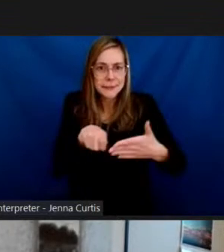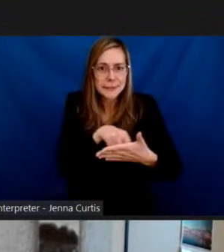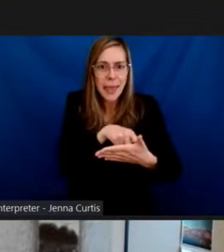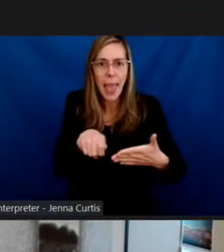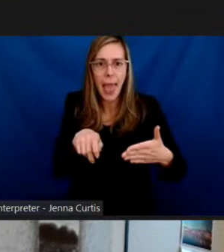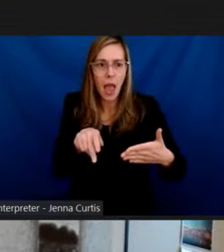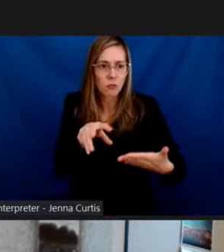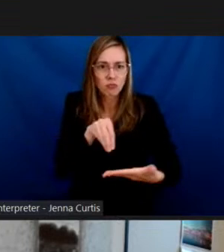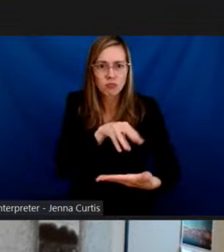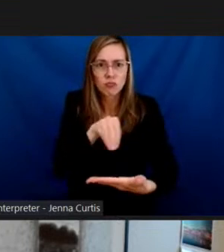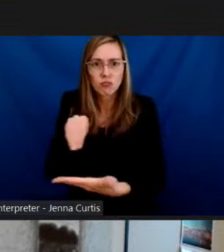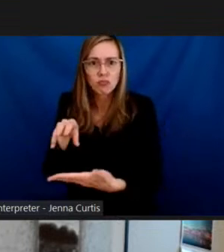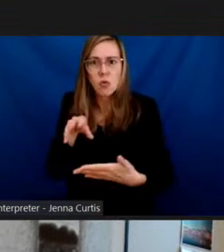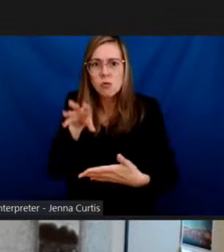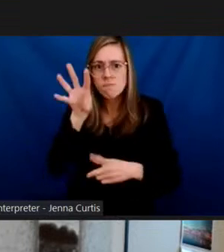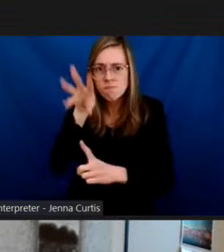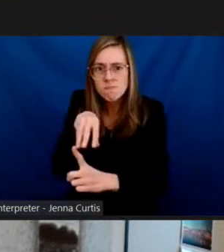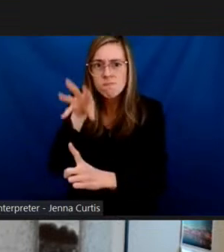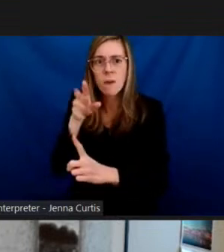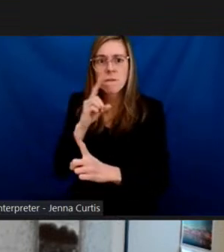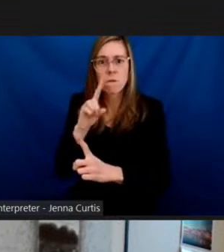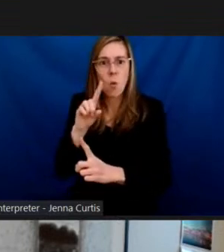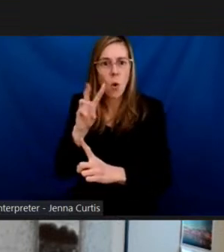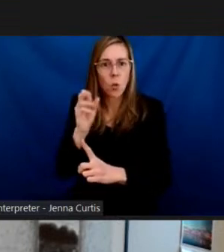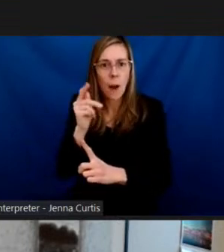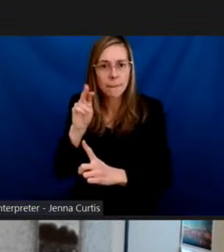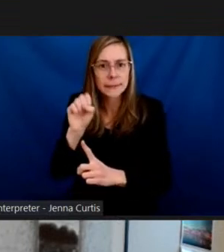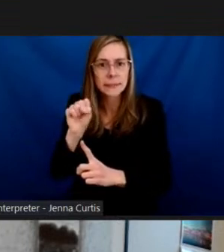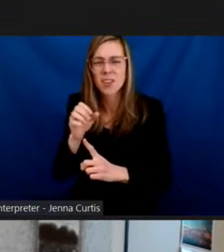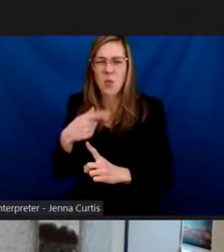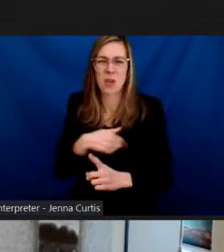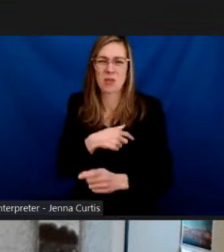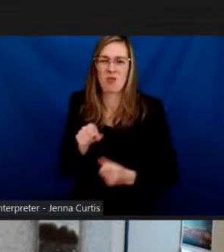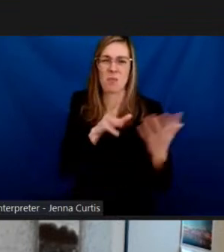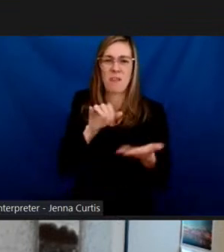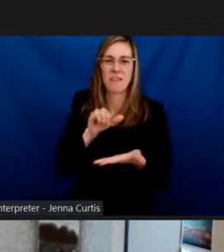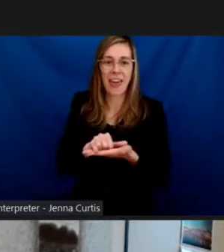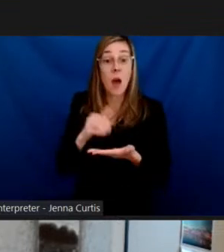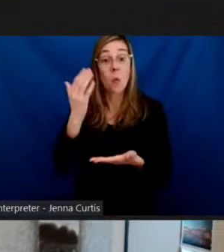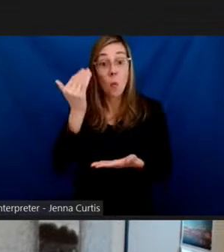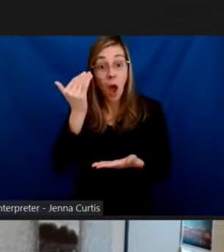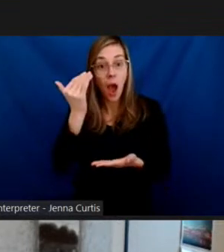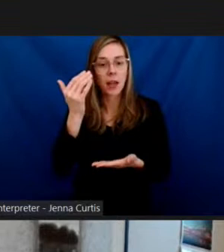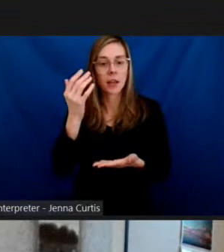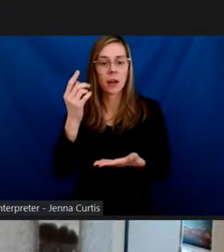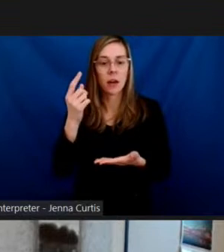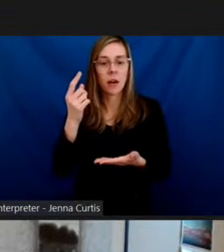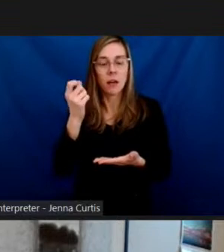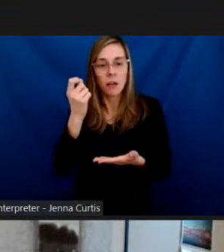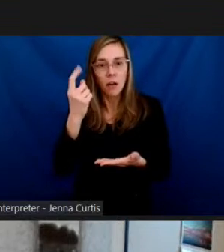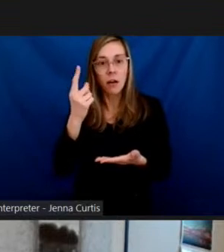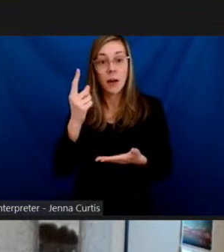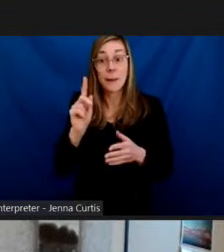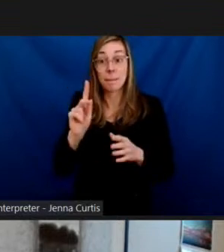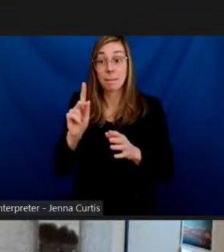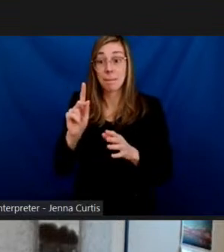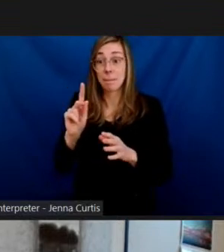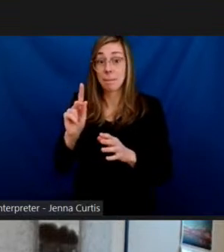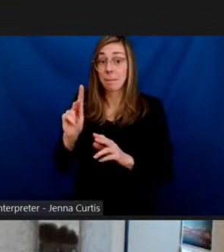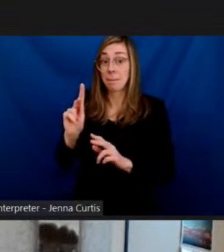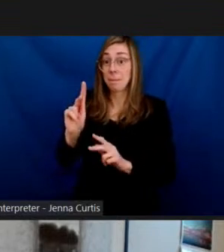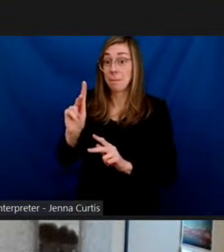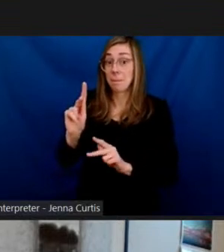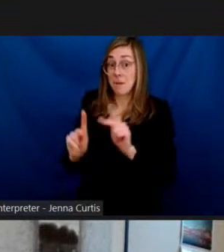to respond to individuals having weapons, one is to understand that those weapons are because there's something outside of that